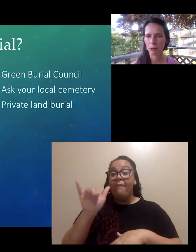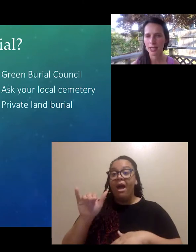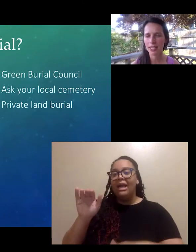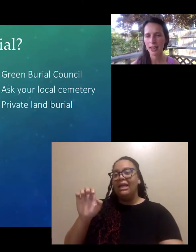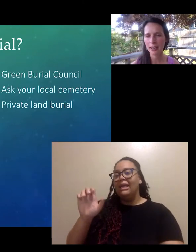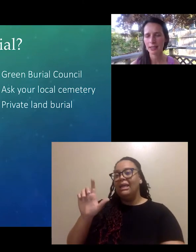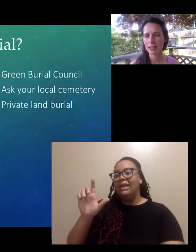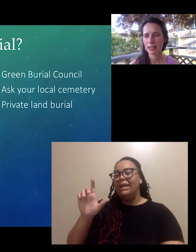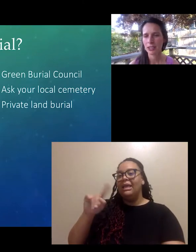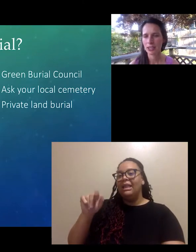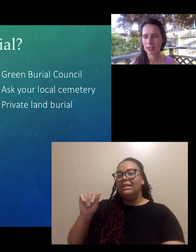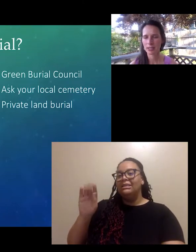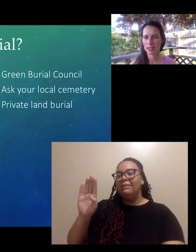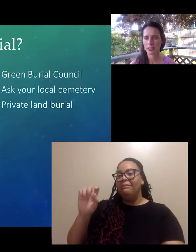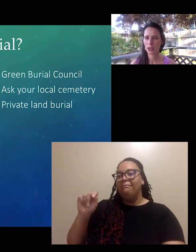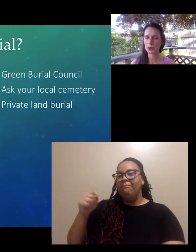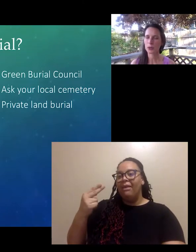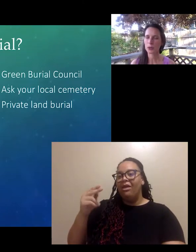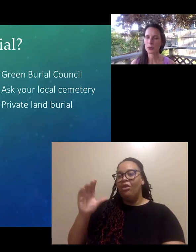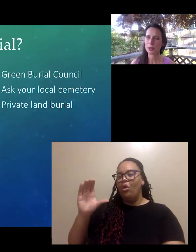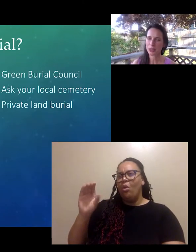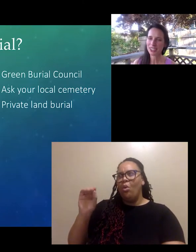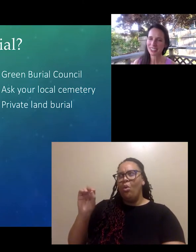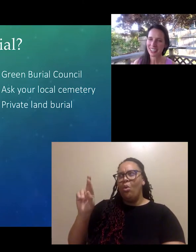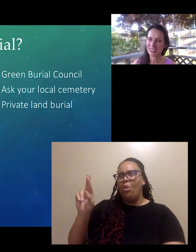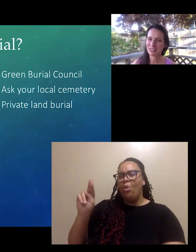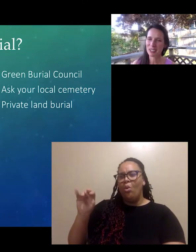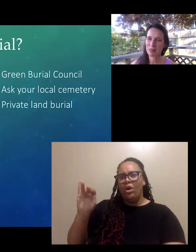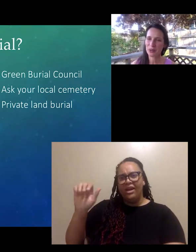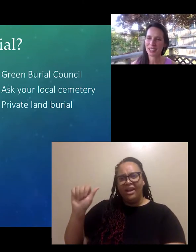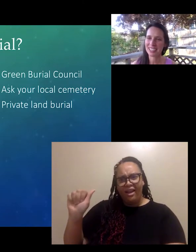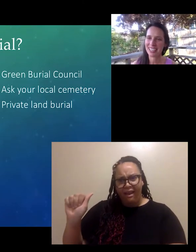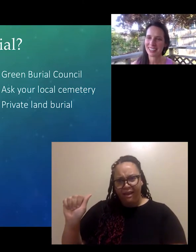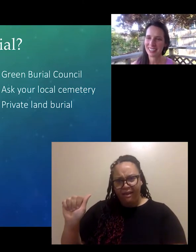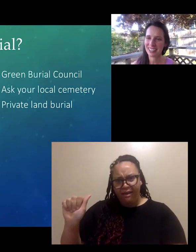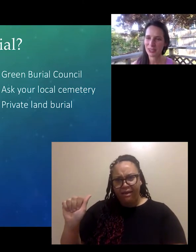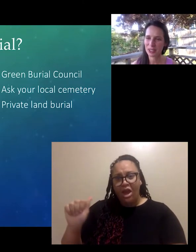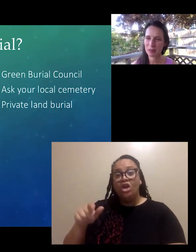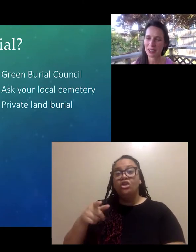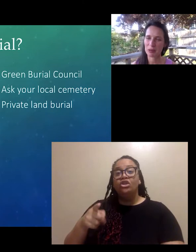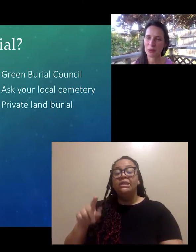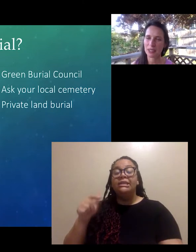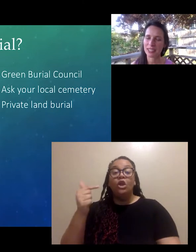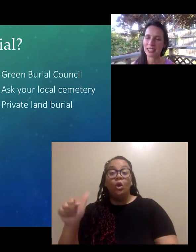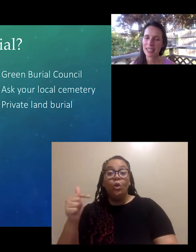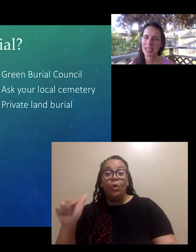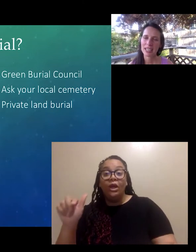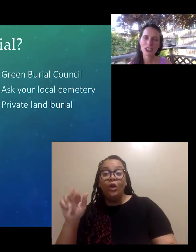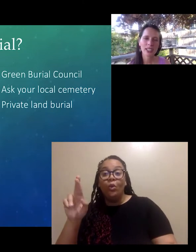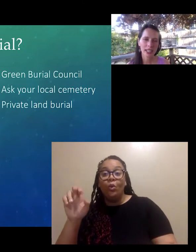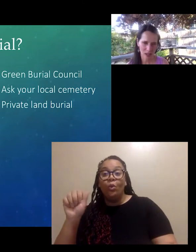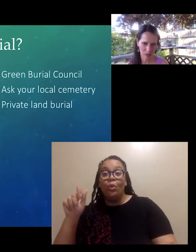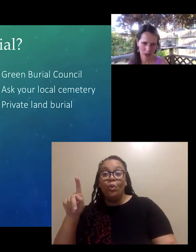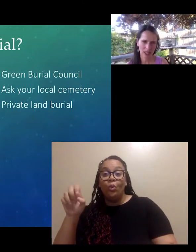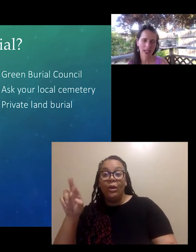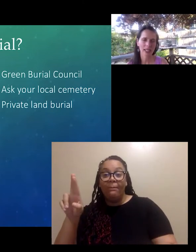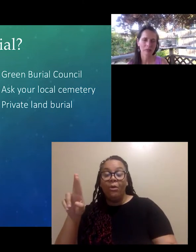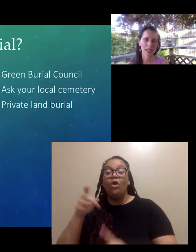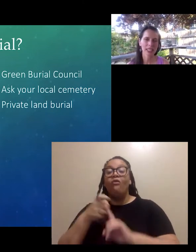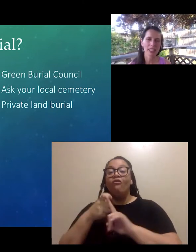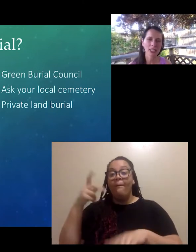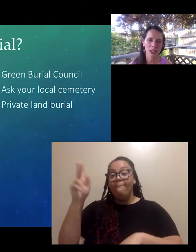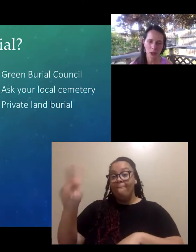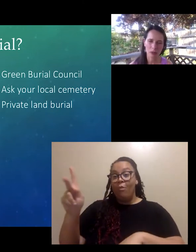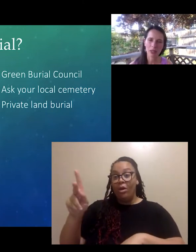Fournier. She's the, the green reaper out of the Portland area, green burial, Portland. And she has a book